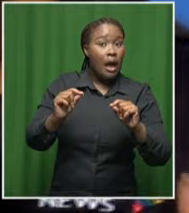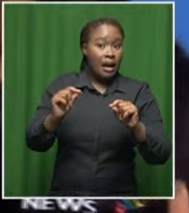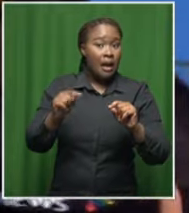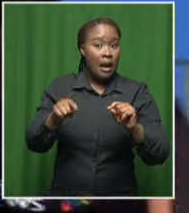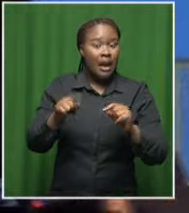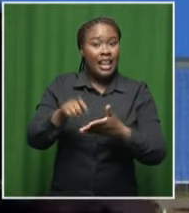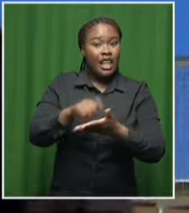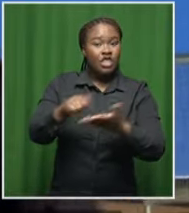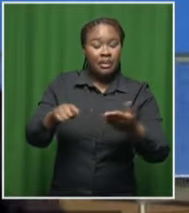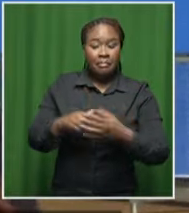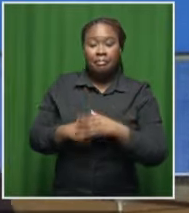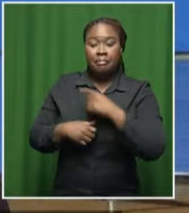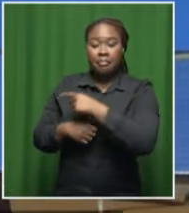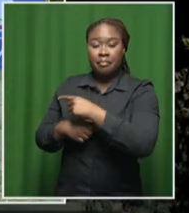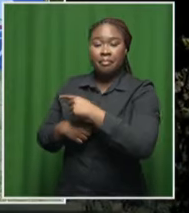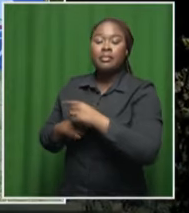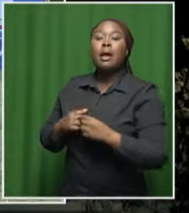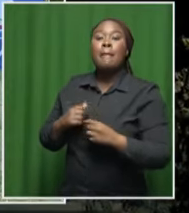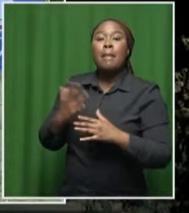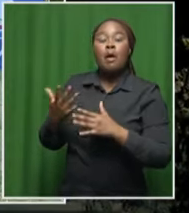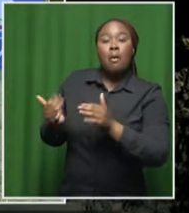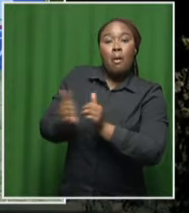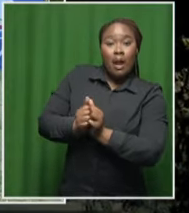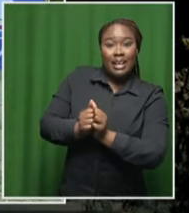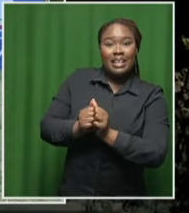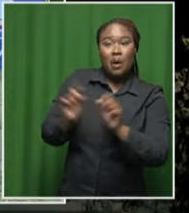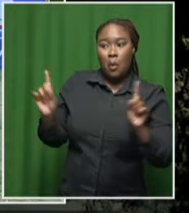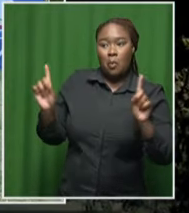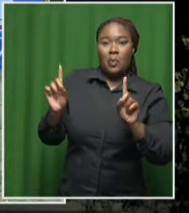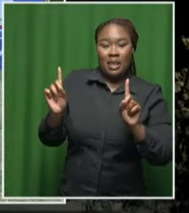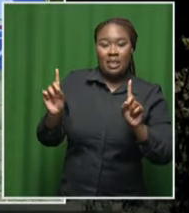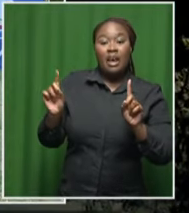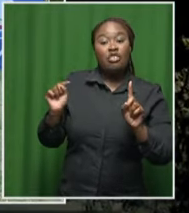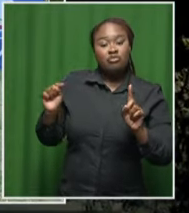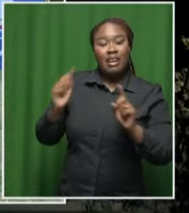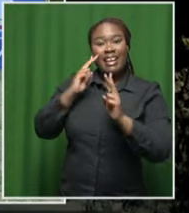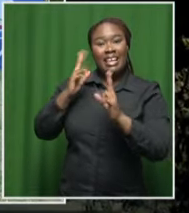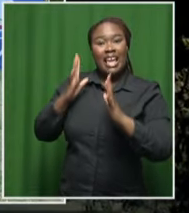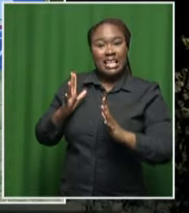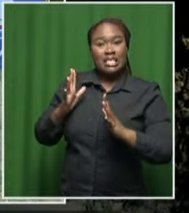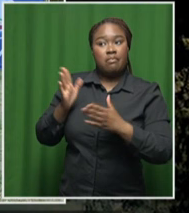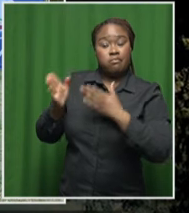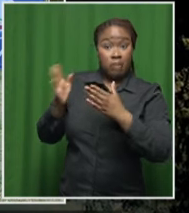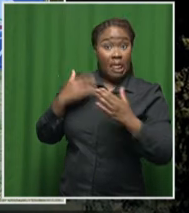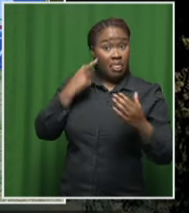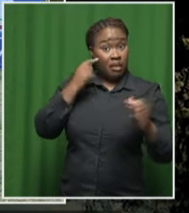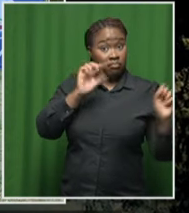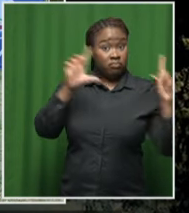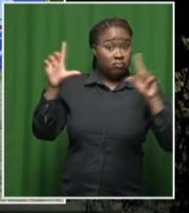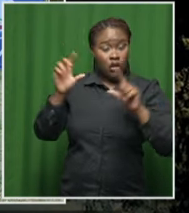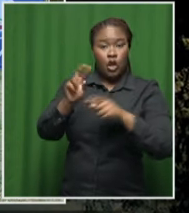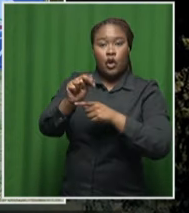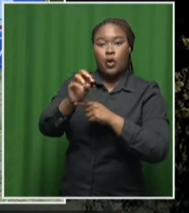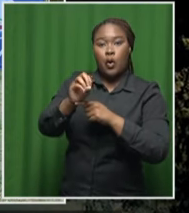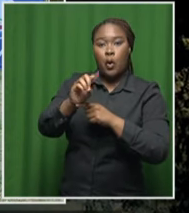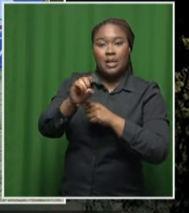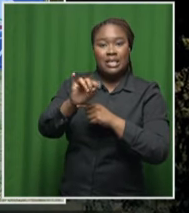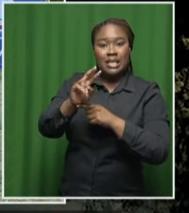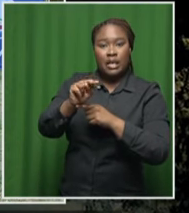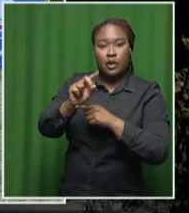by here at the same vicinity with a couple of guests as well. Let's cross over to Nozintombi now. Over to